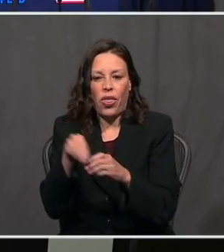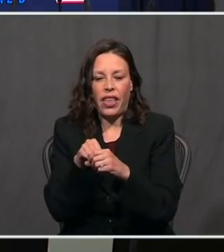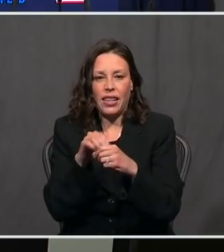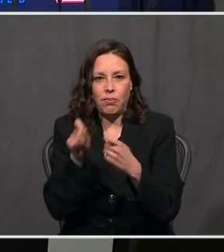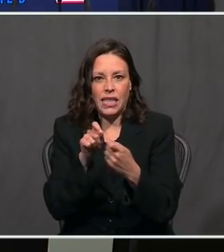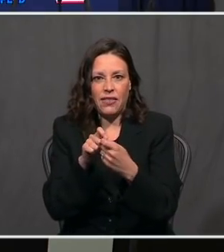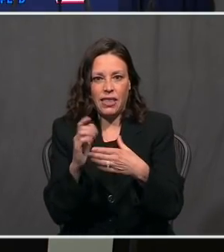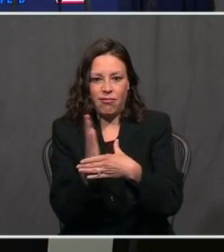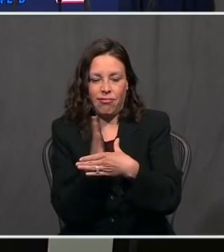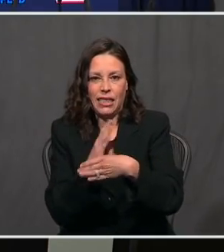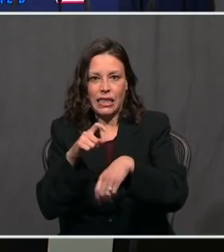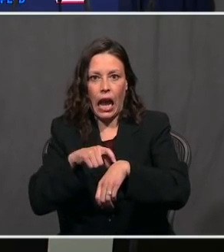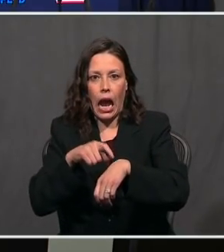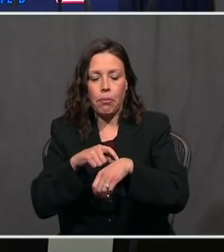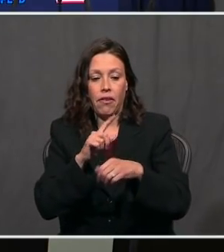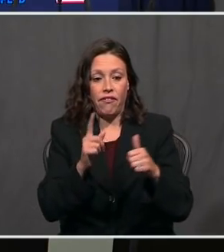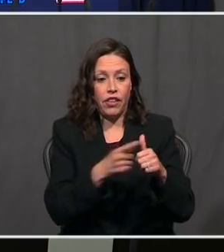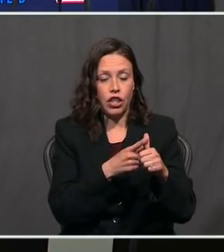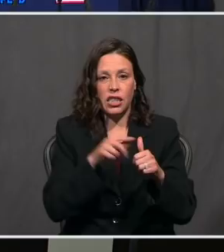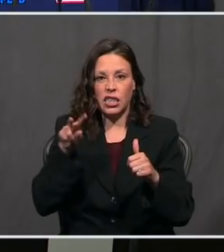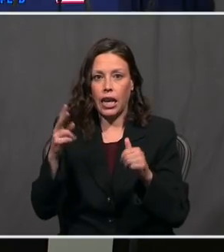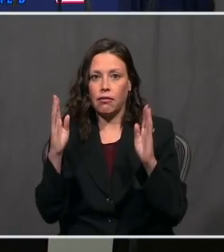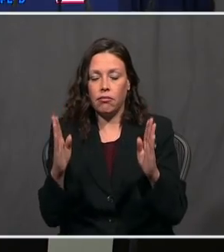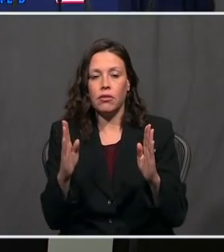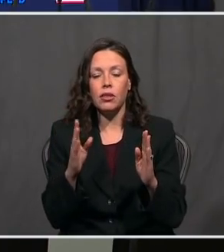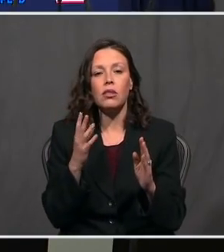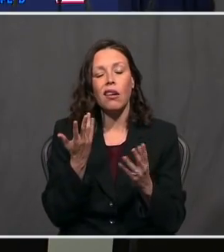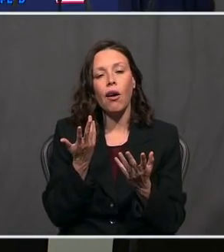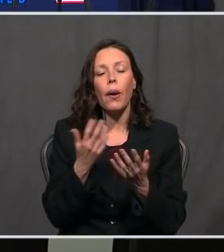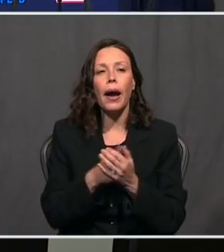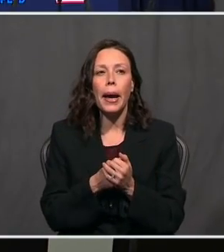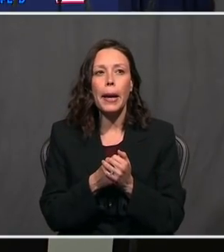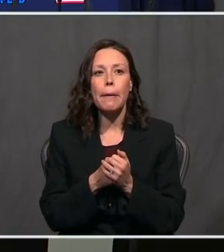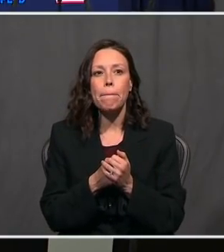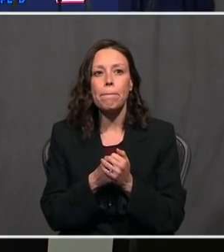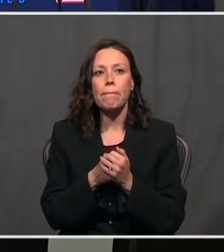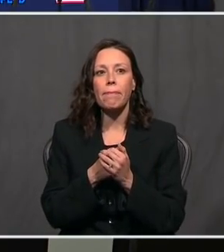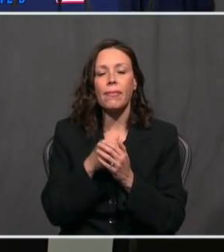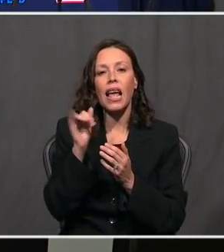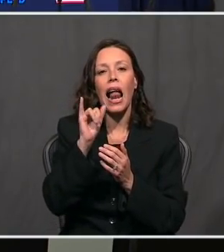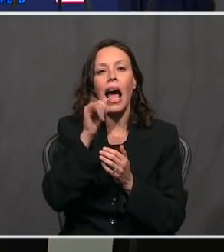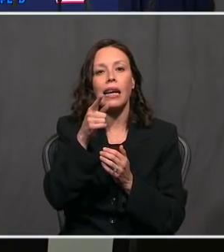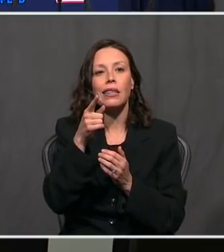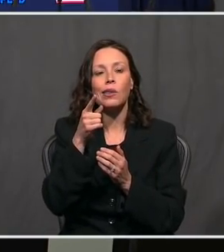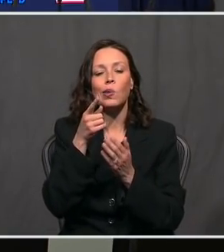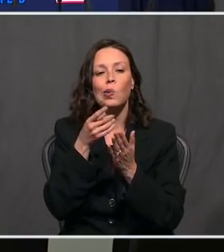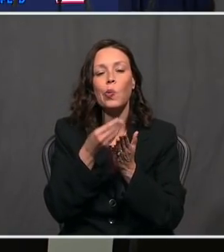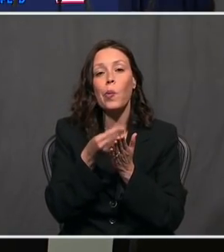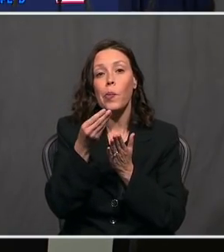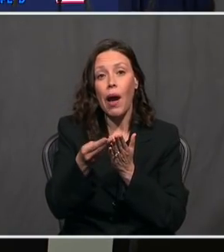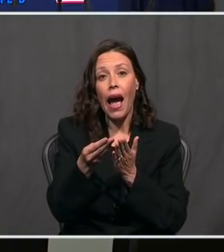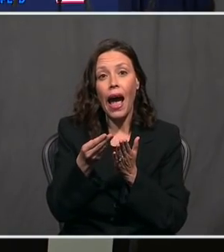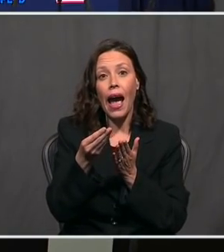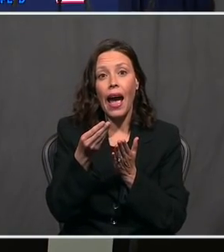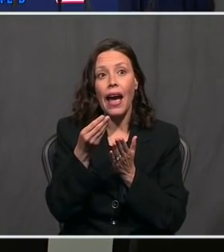time frame from when they get that first dose. So think of it as what you would do when you buy a round-trip airplane